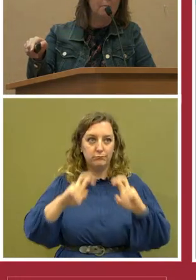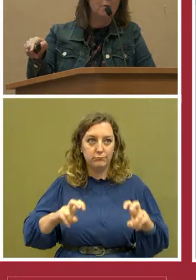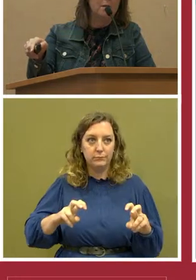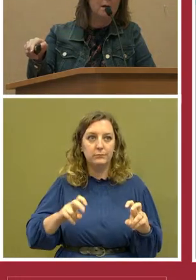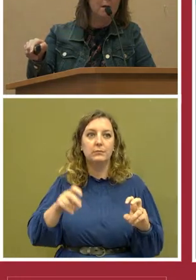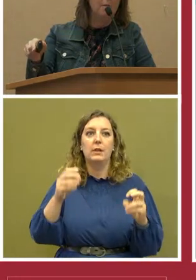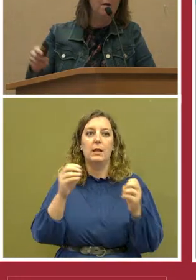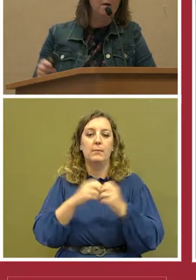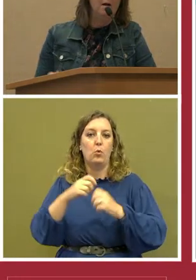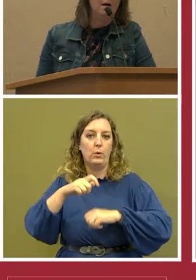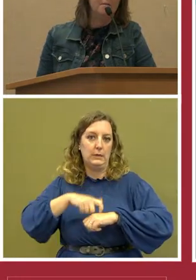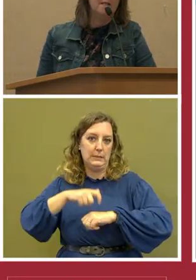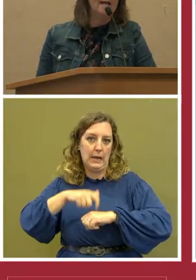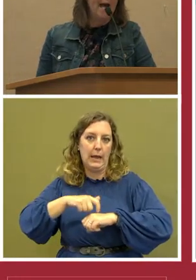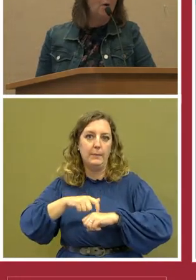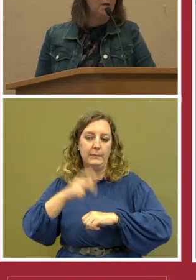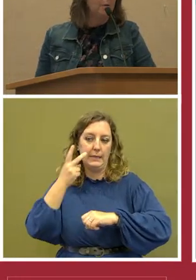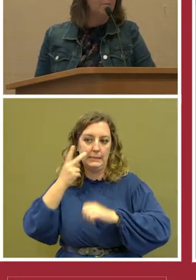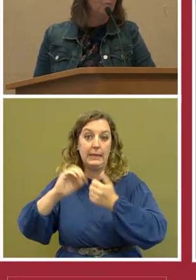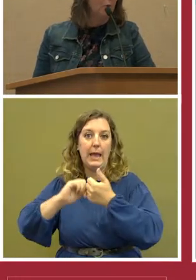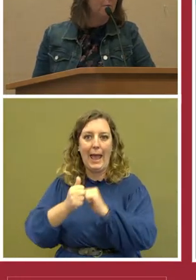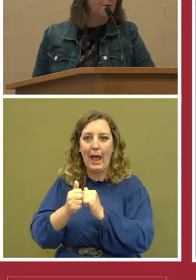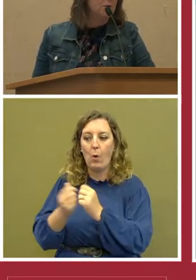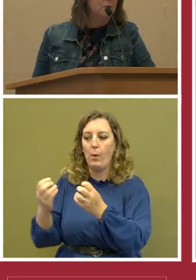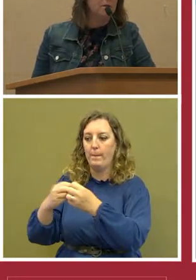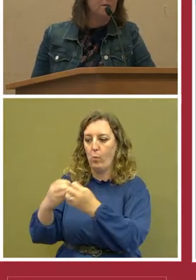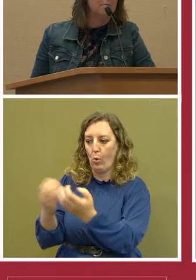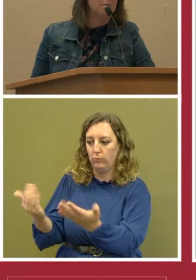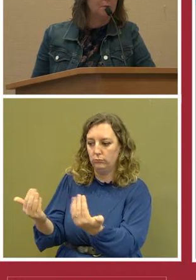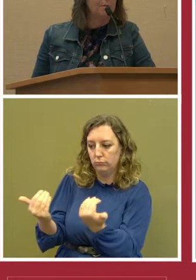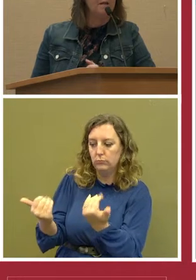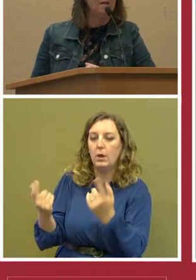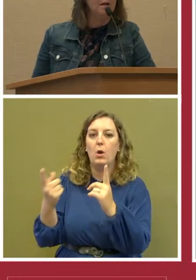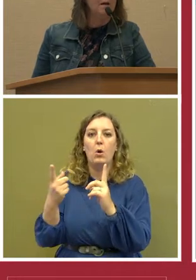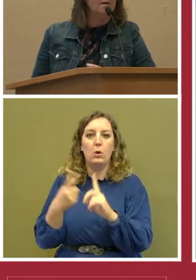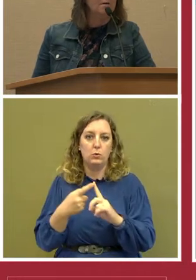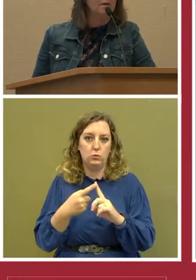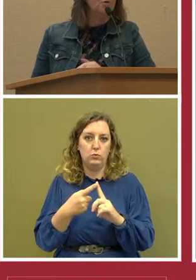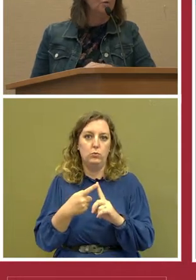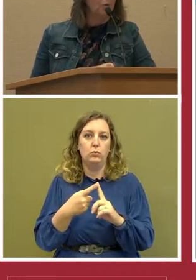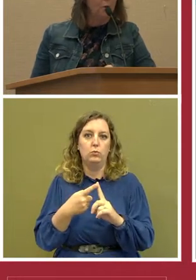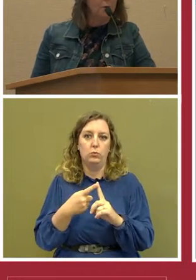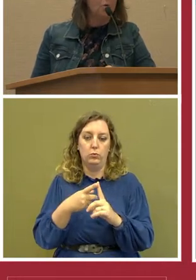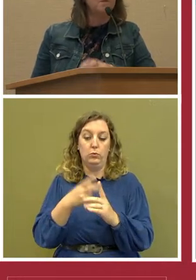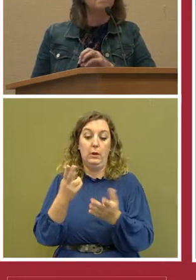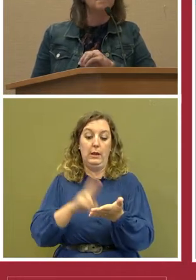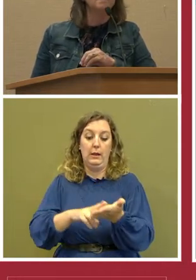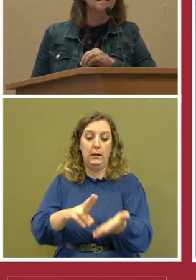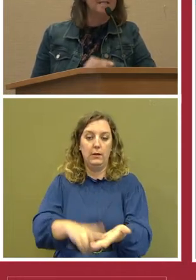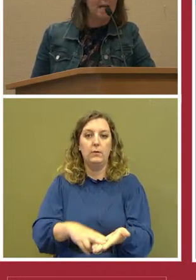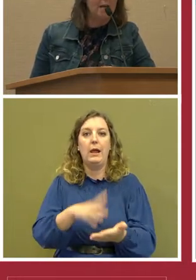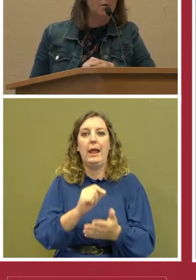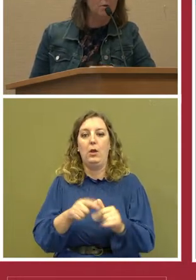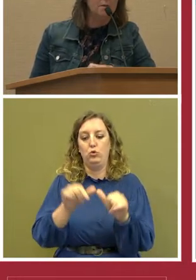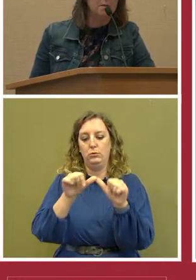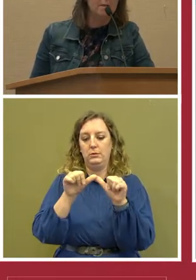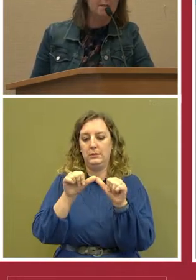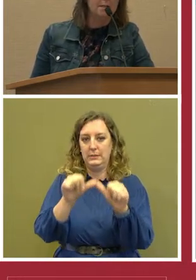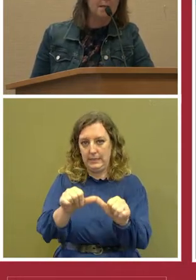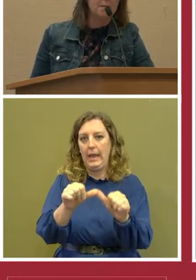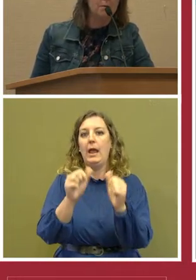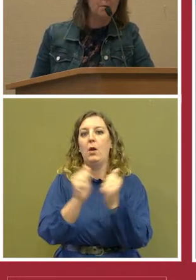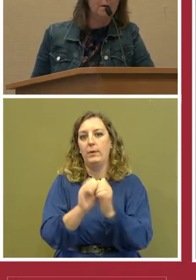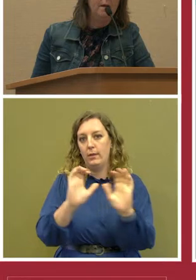gonna be spending more time seeing how can we get more of those students to be to enroll in the courses and to stay in the courses